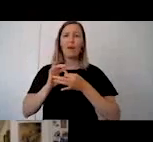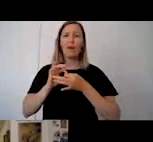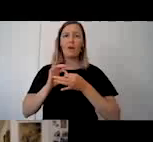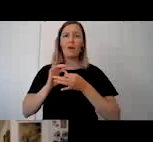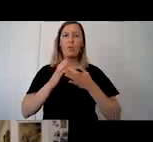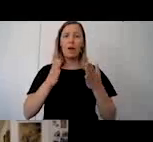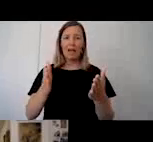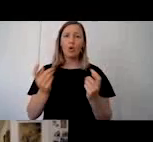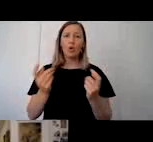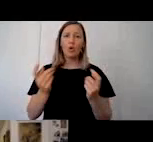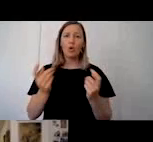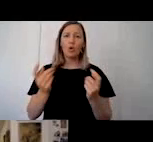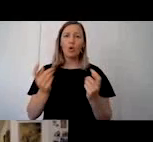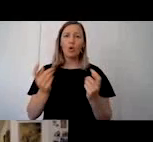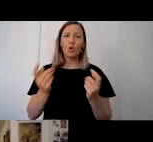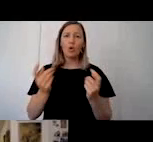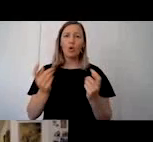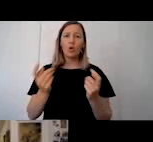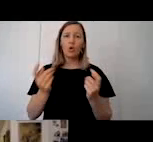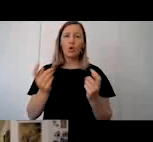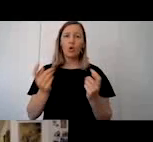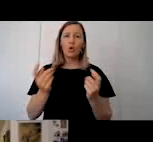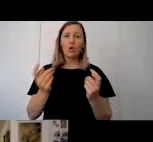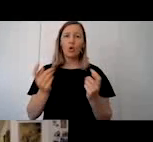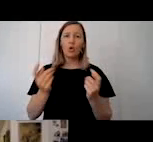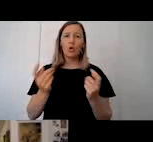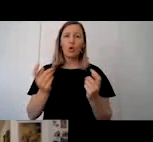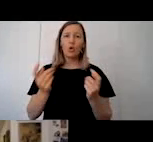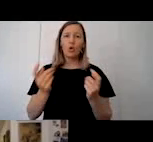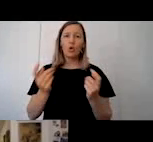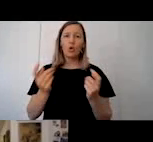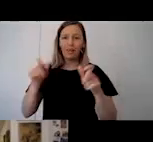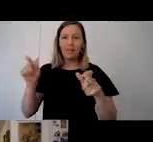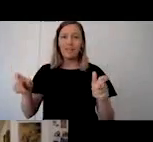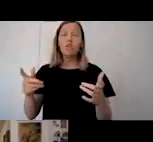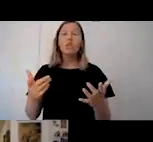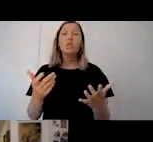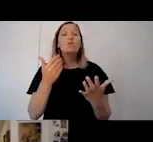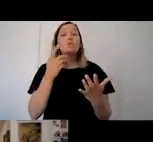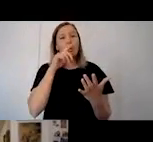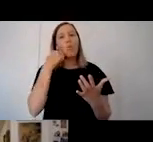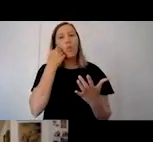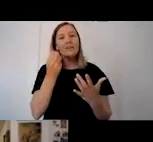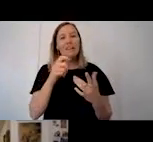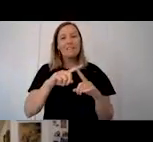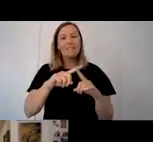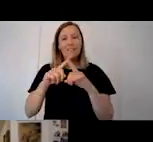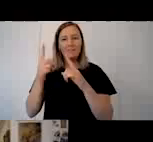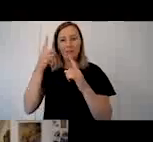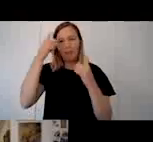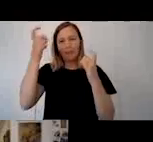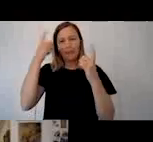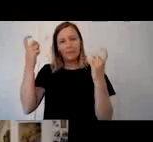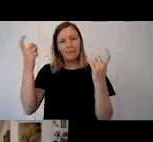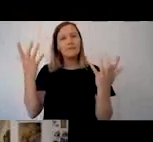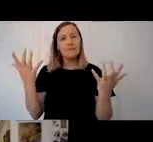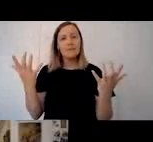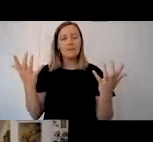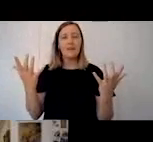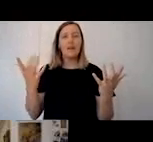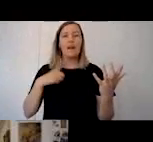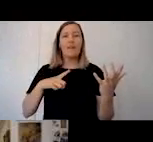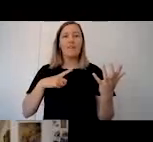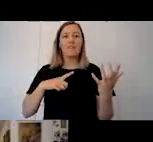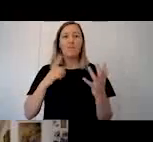anybody. So again, as I said, there are always differences, which is one of the reasons why the Access Board